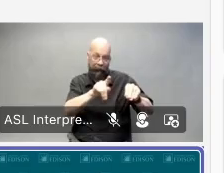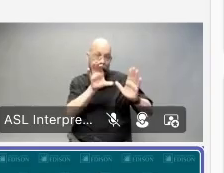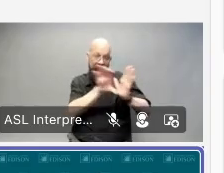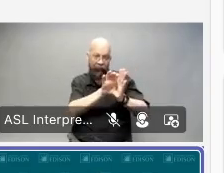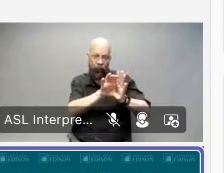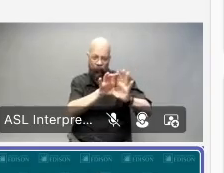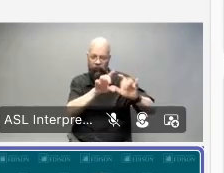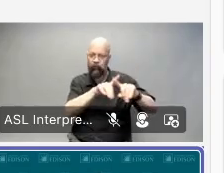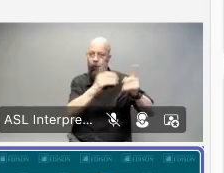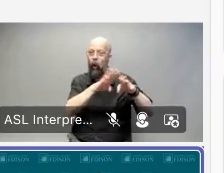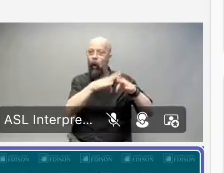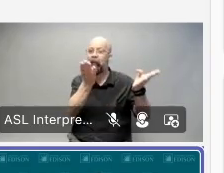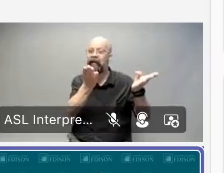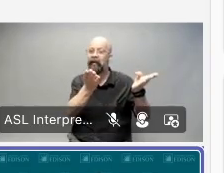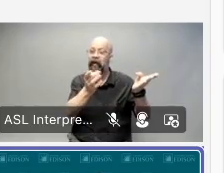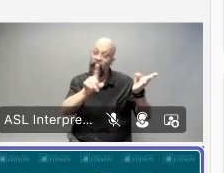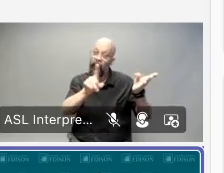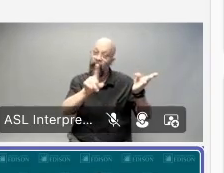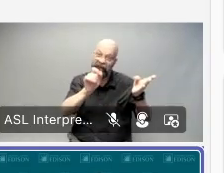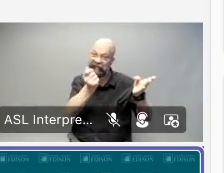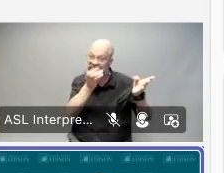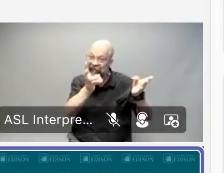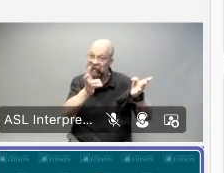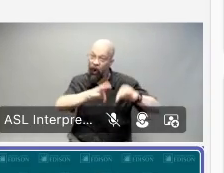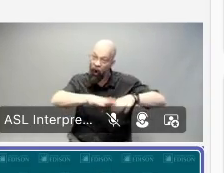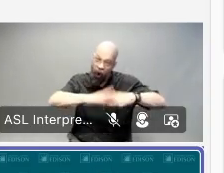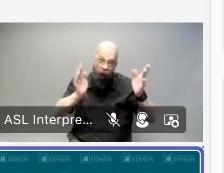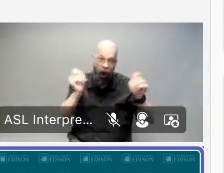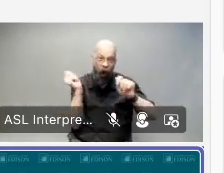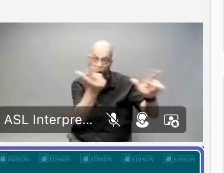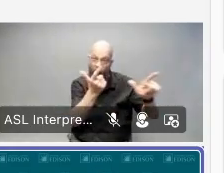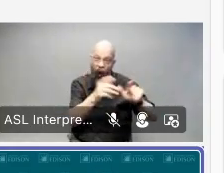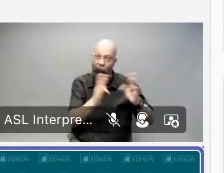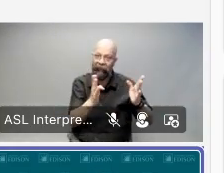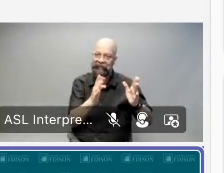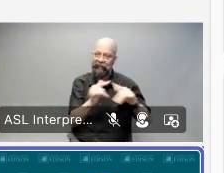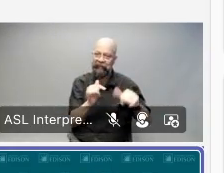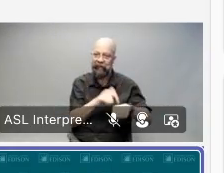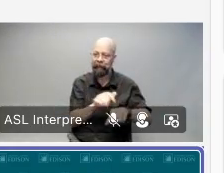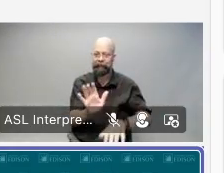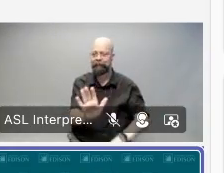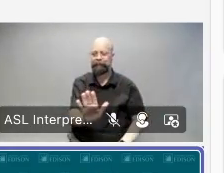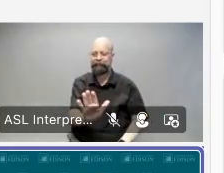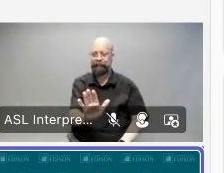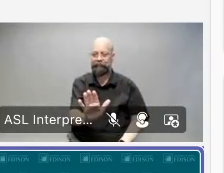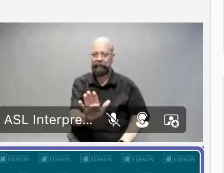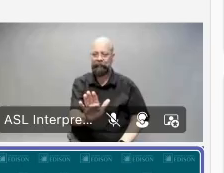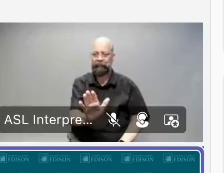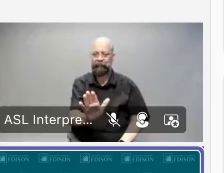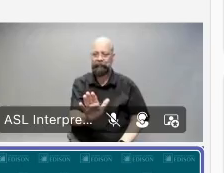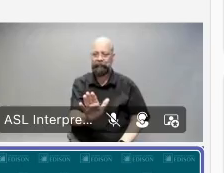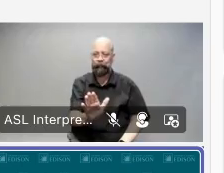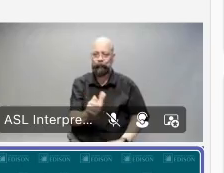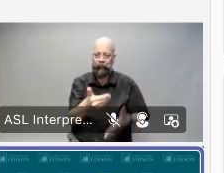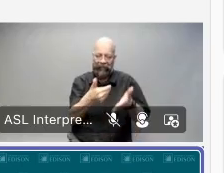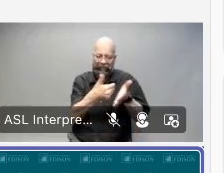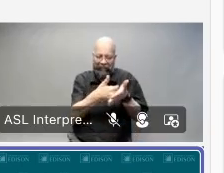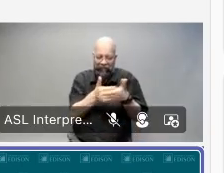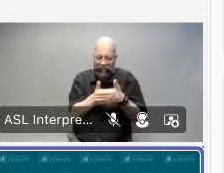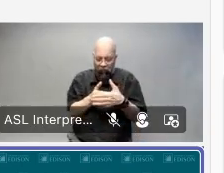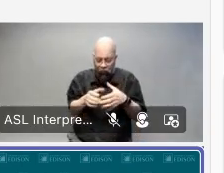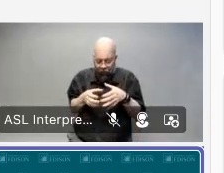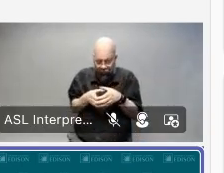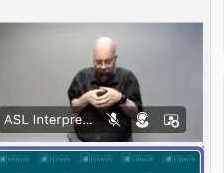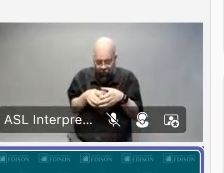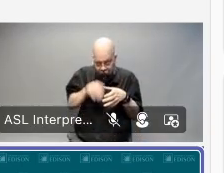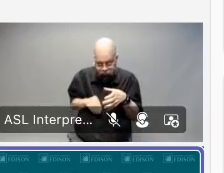We won't open all 116 simultaneously, but we'll open them near to the location. But